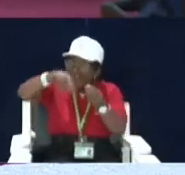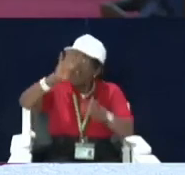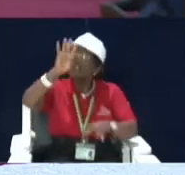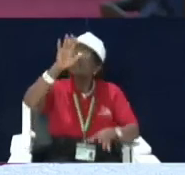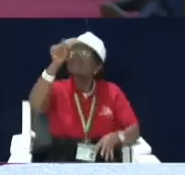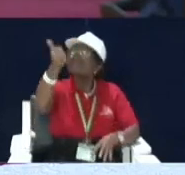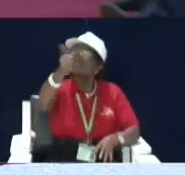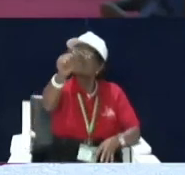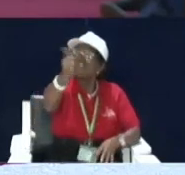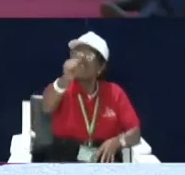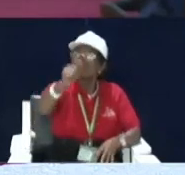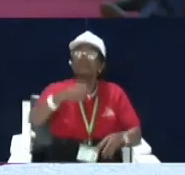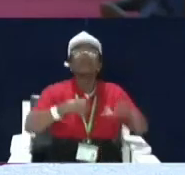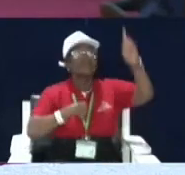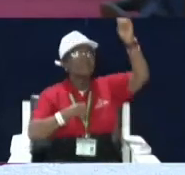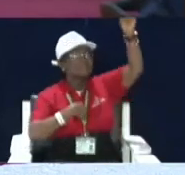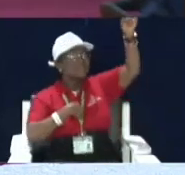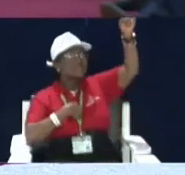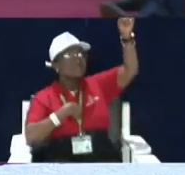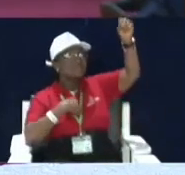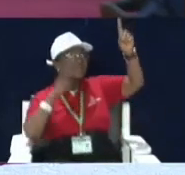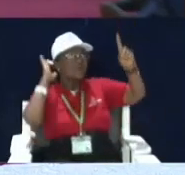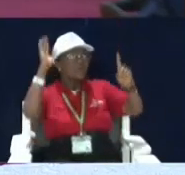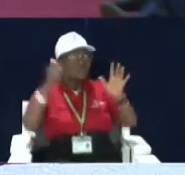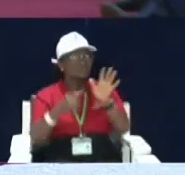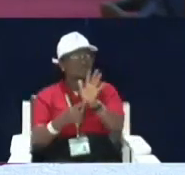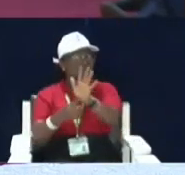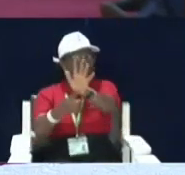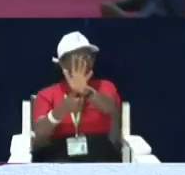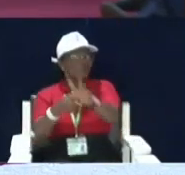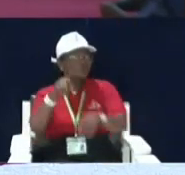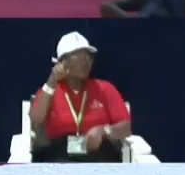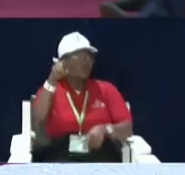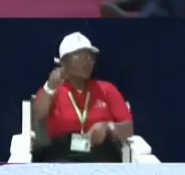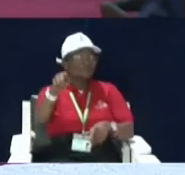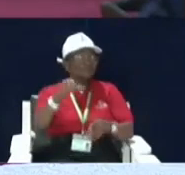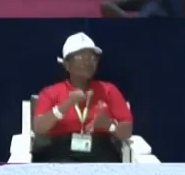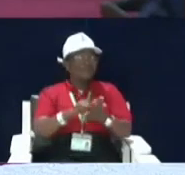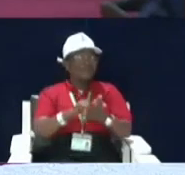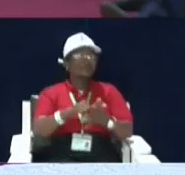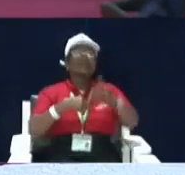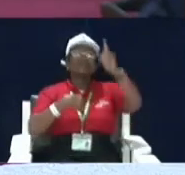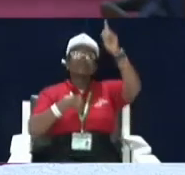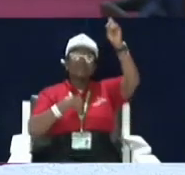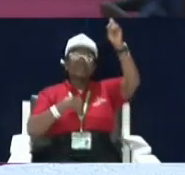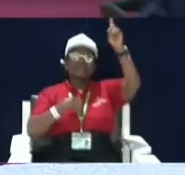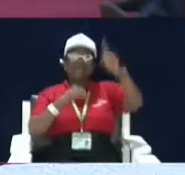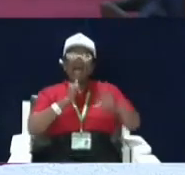And we show you that I am far, far superior to you.